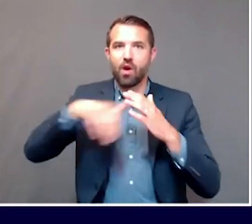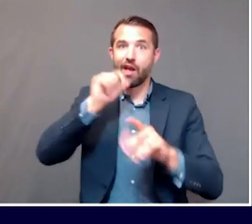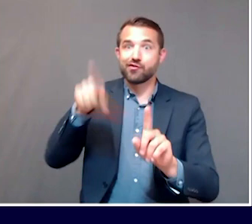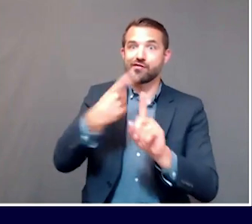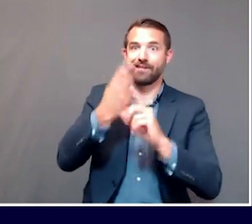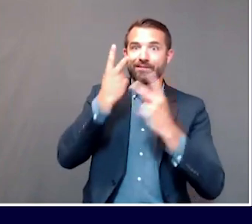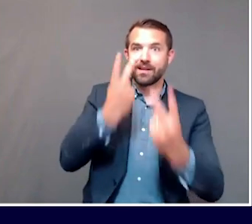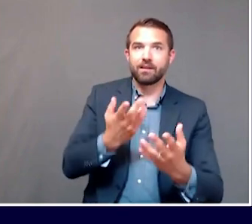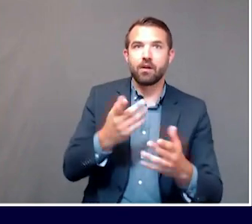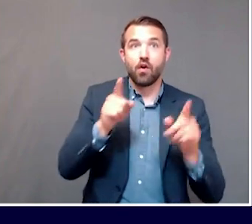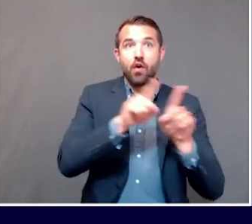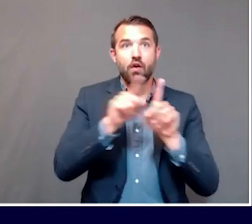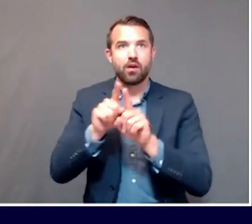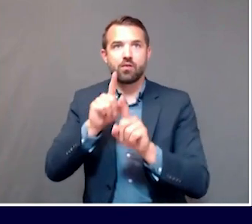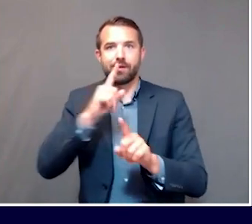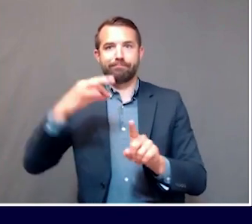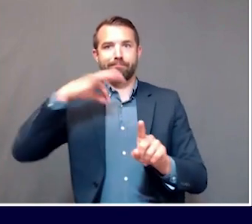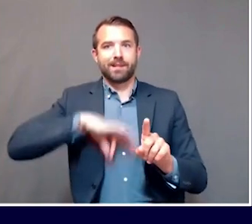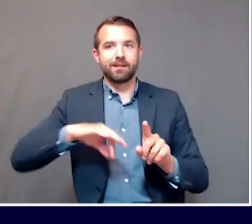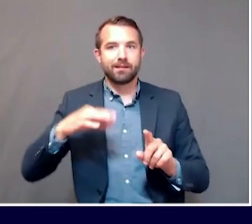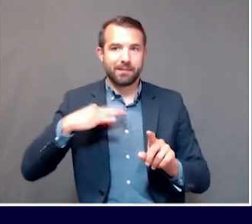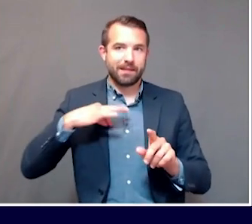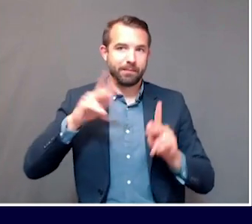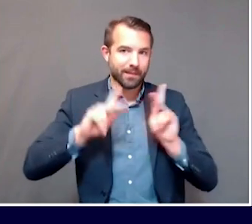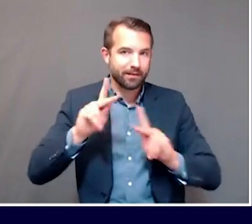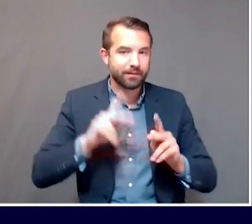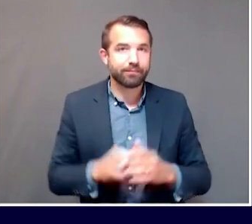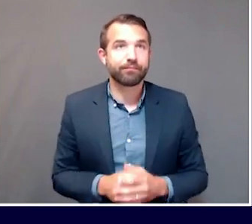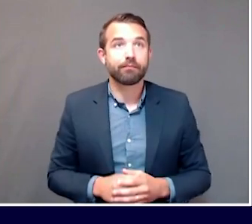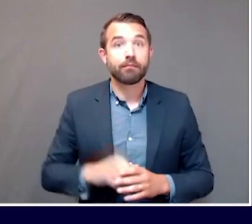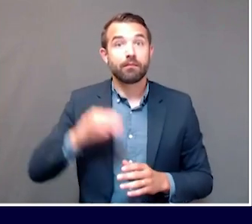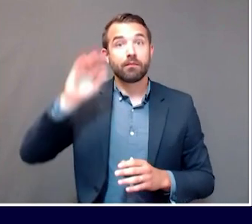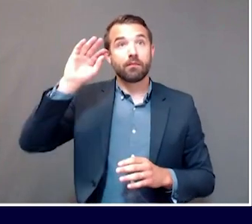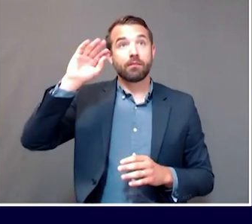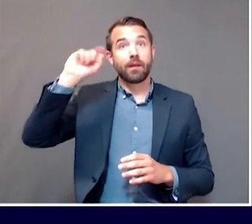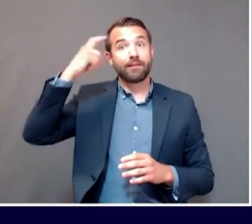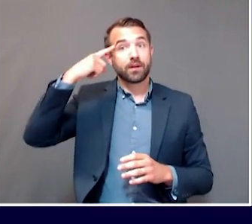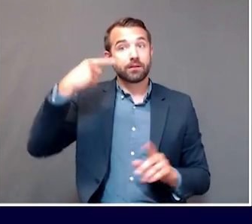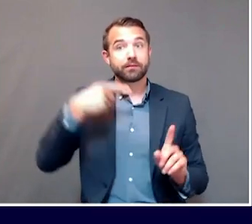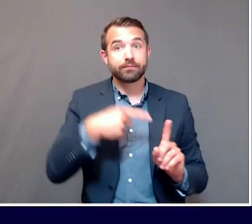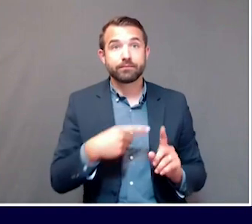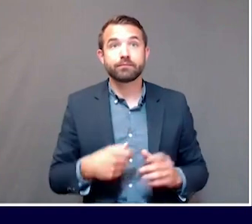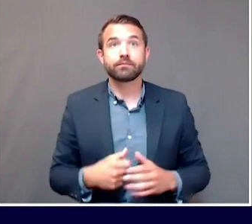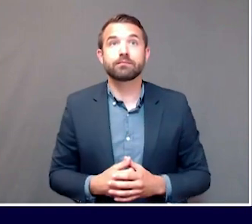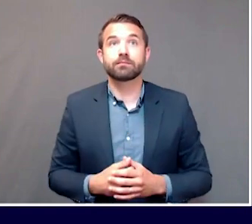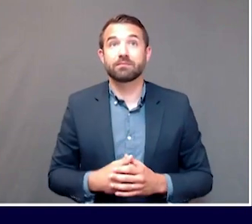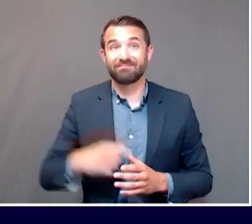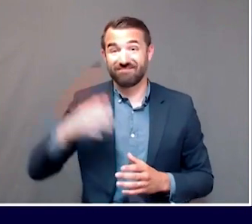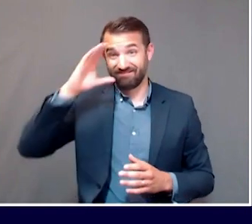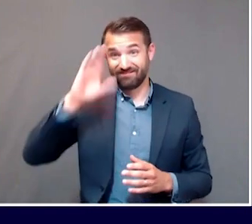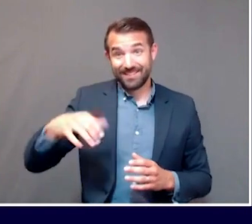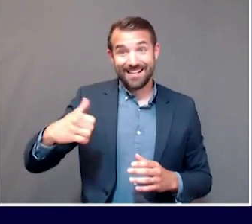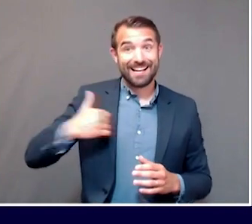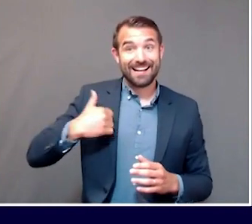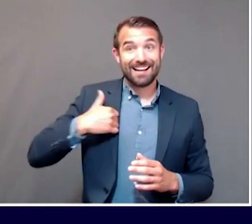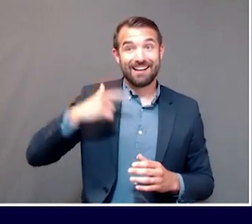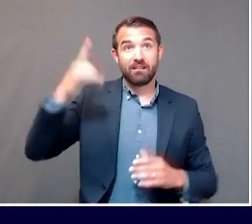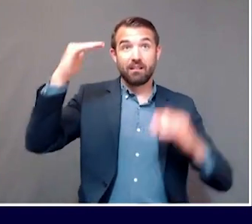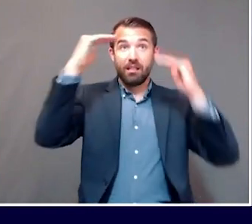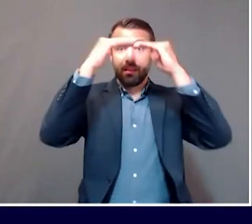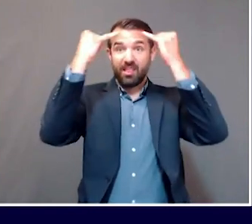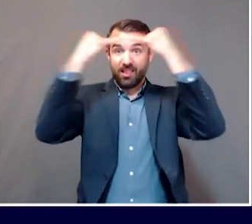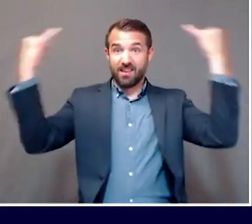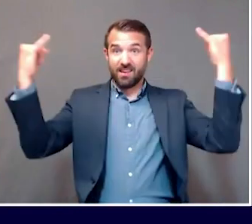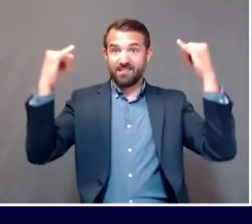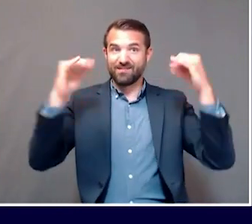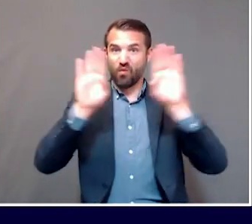it, with the Canadian border closed, which is 2/3 of Maine really, if you're driving to Maine from whatever state, you're driving